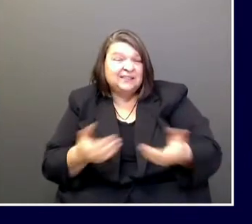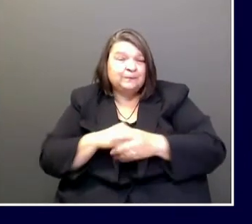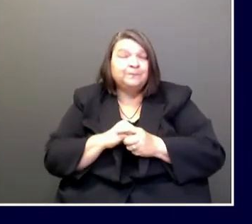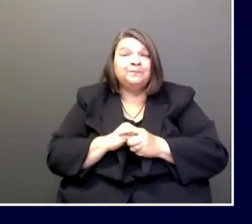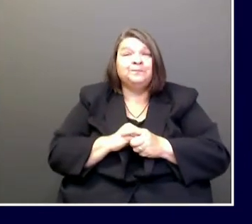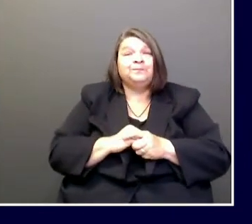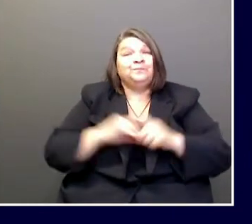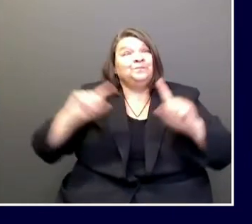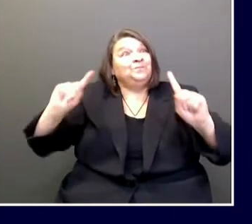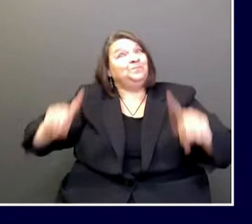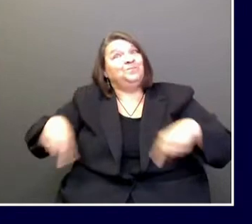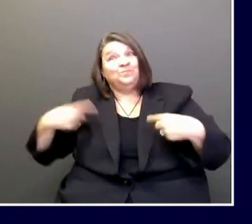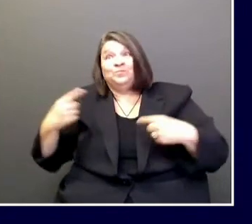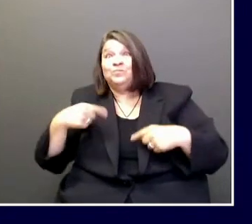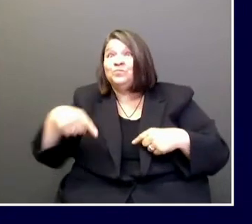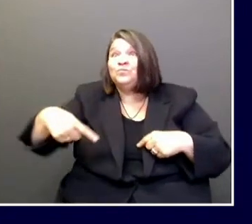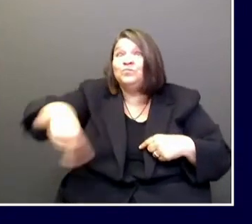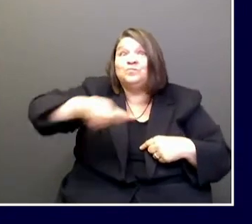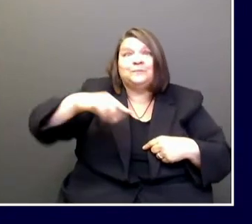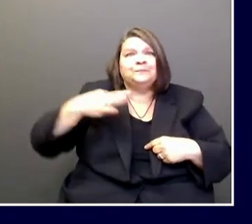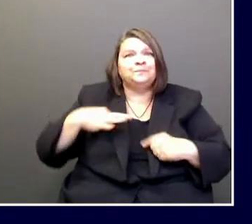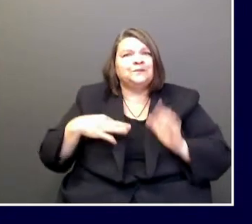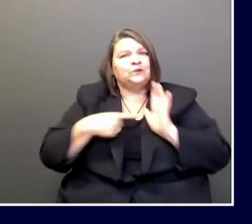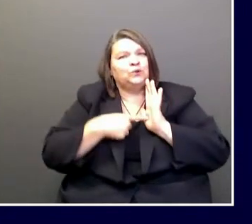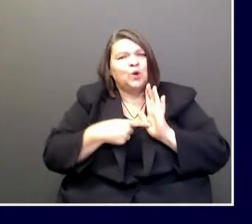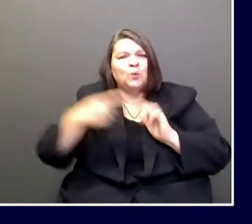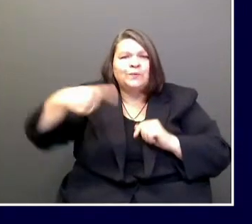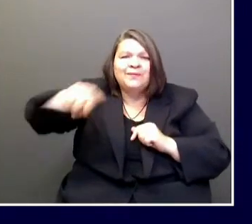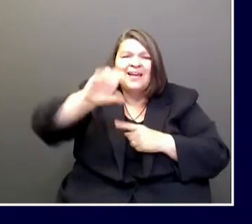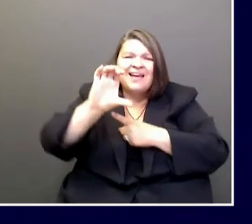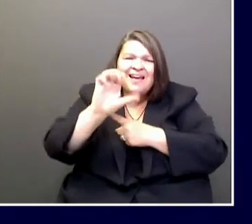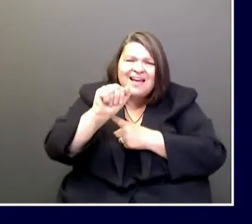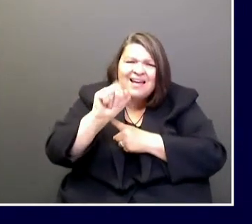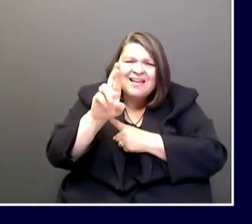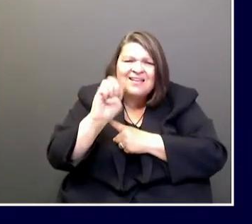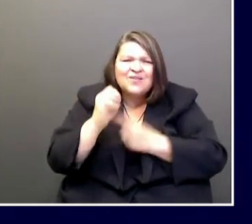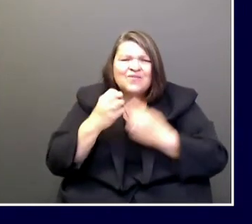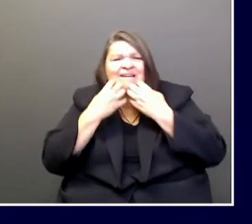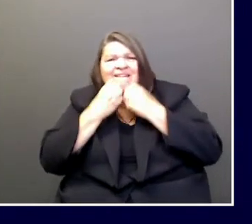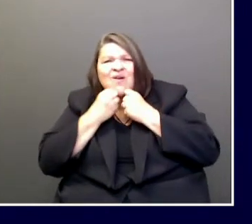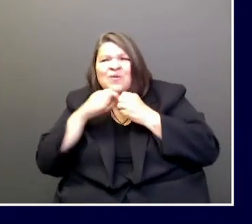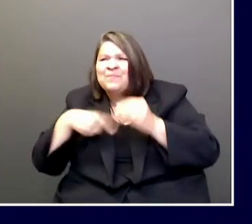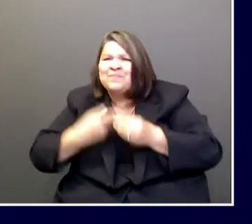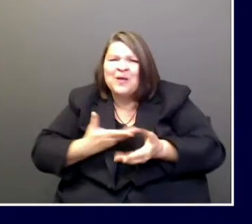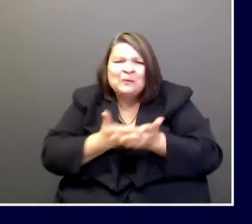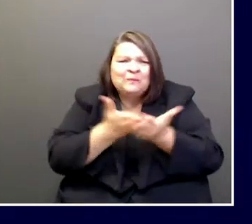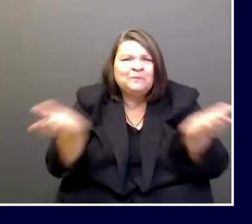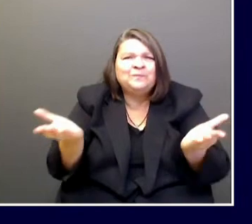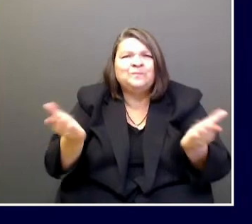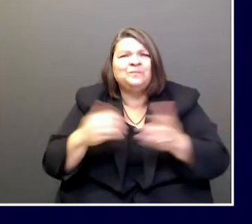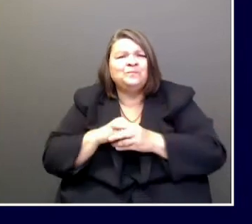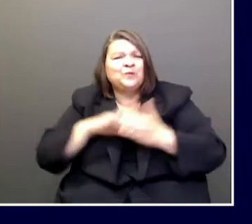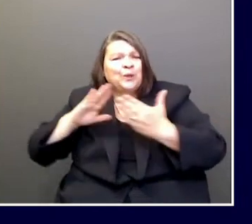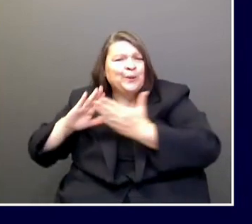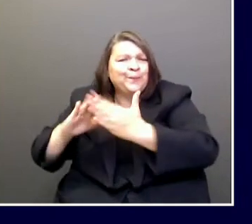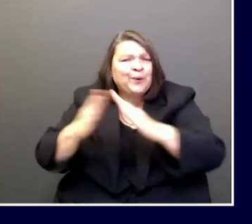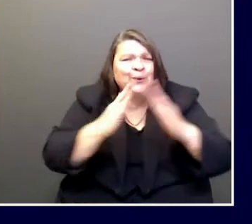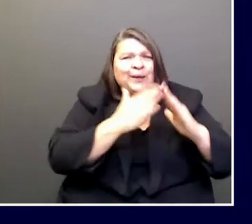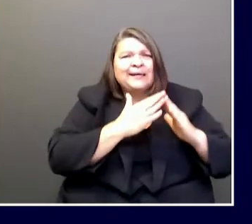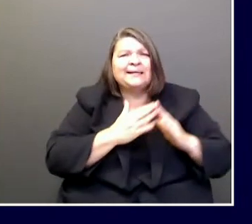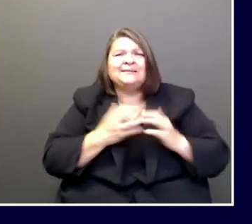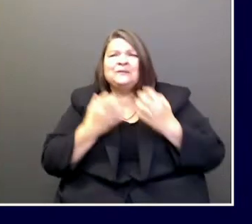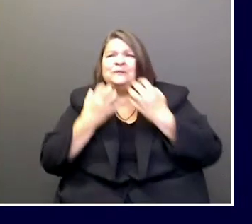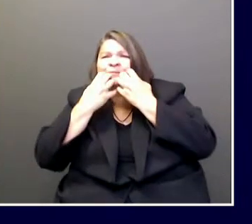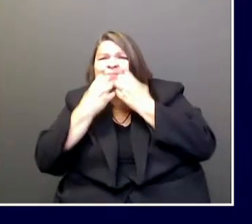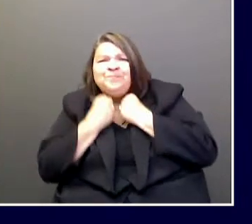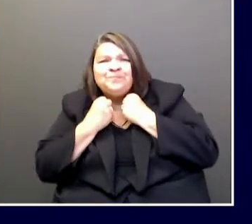they care about one another, they care about their neighbors, they care about their community. Whether it's, if you go back even to the earliest